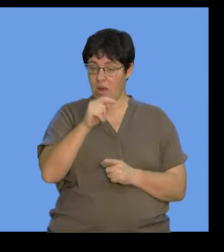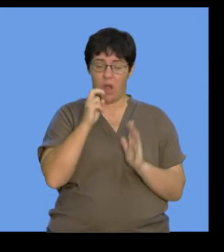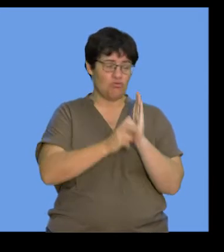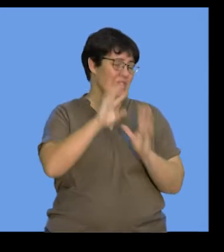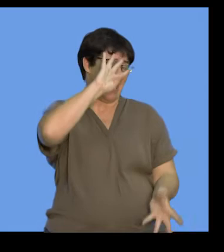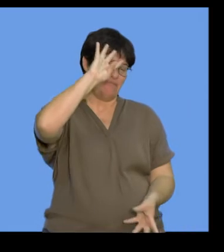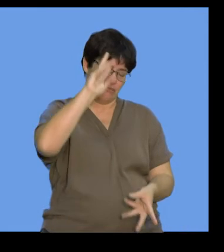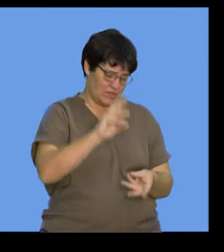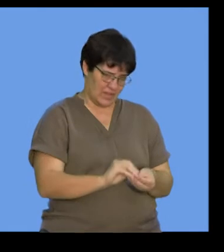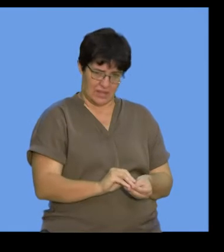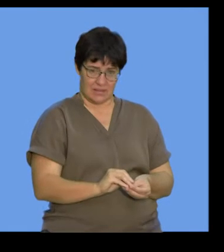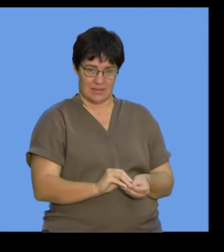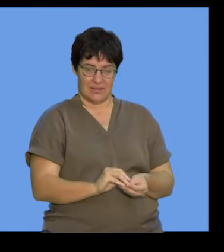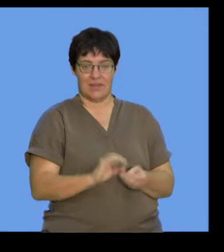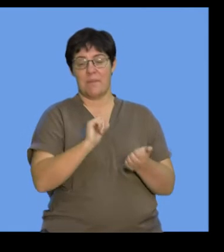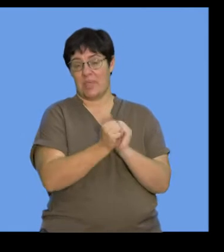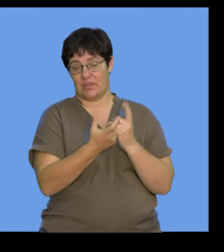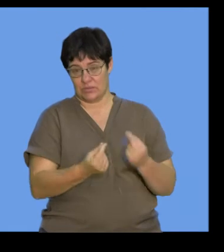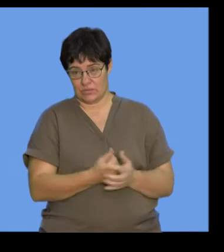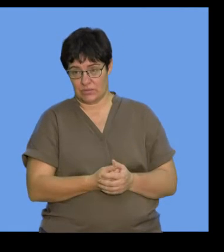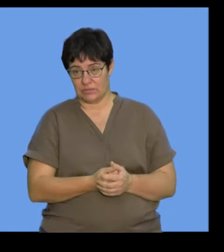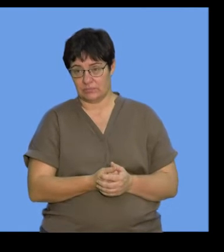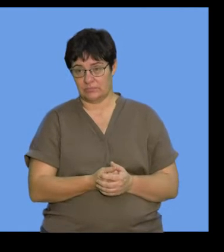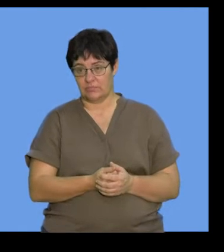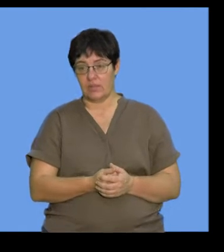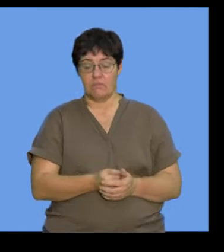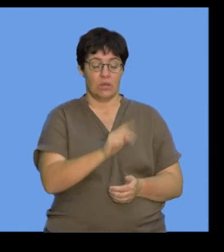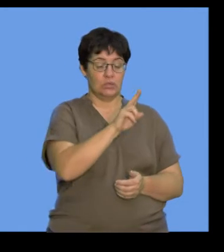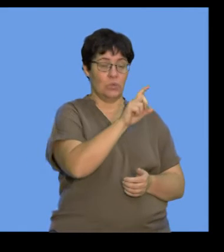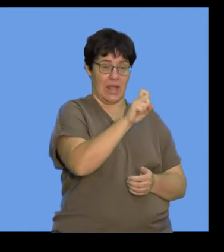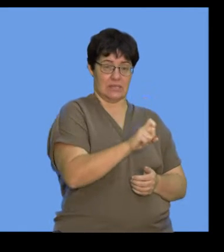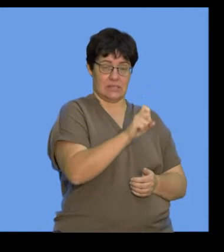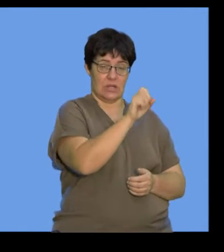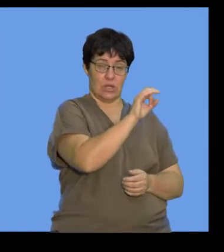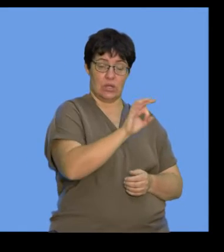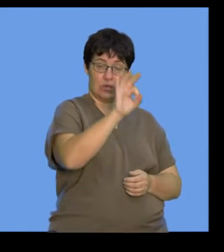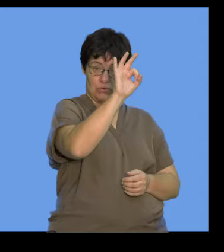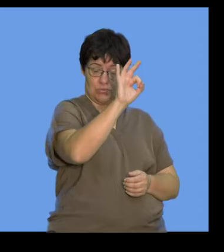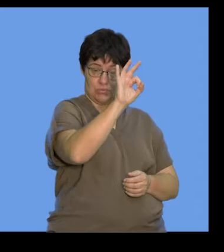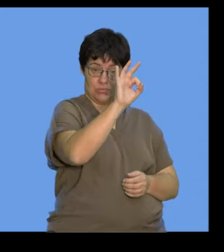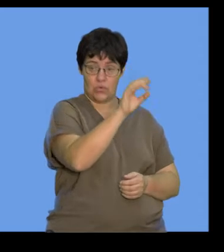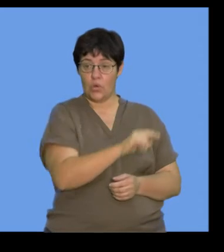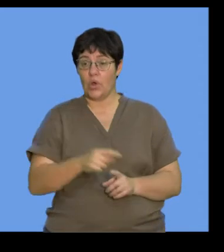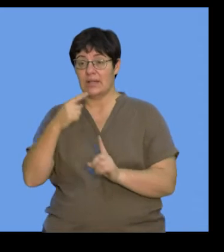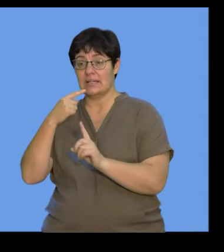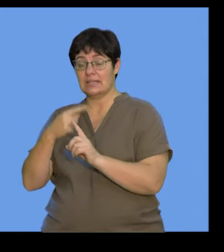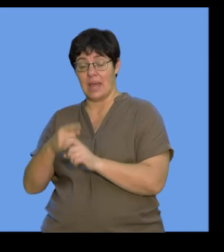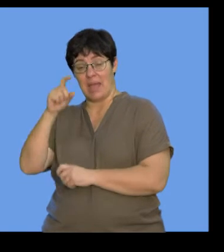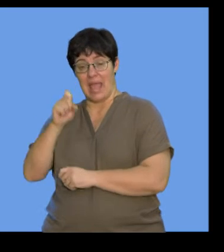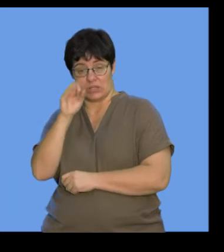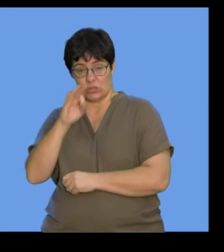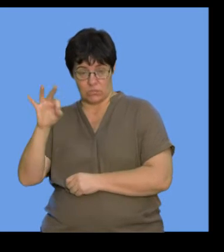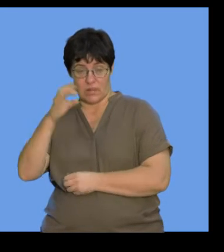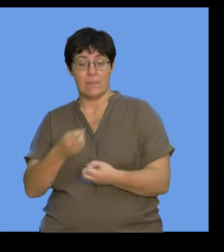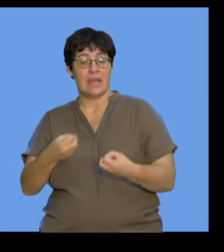guys, is a combination of everything that we've done in maths. So here, if I multiply the 2x cubed with